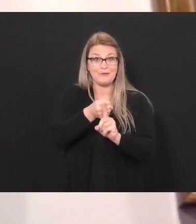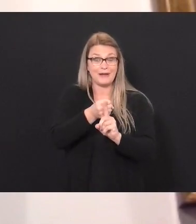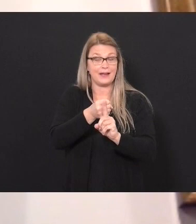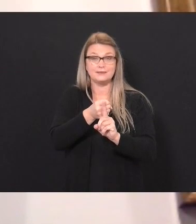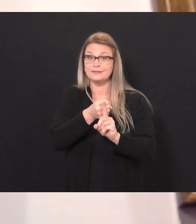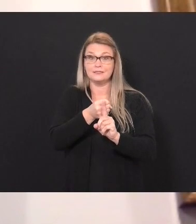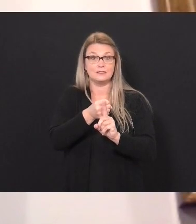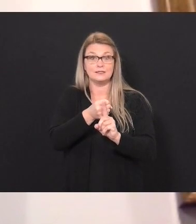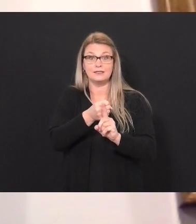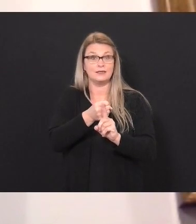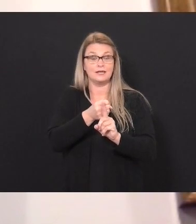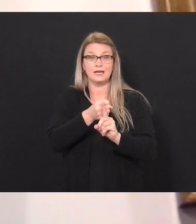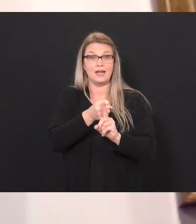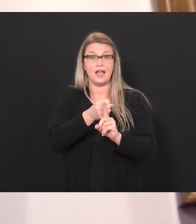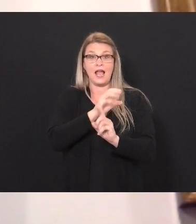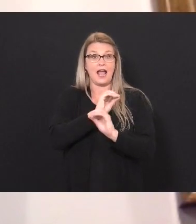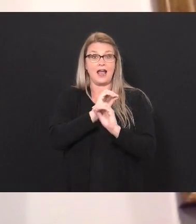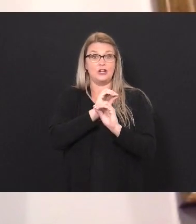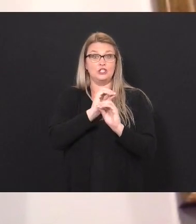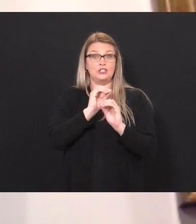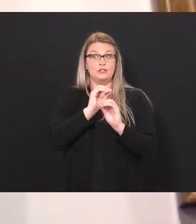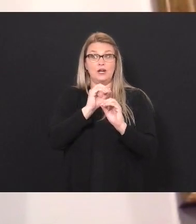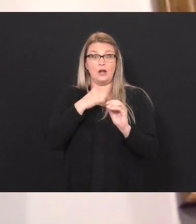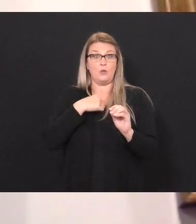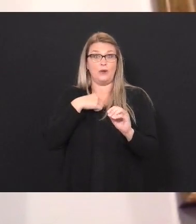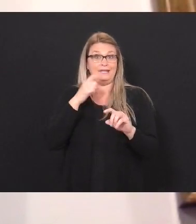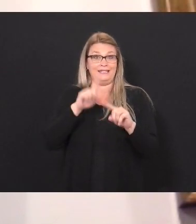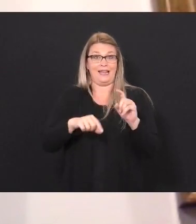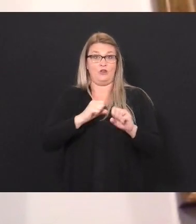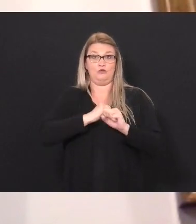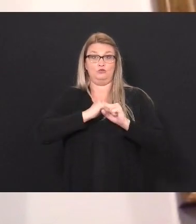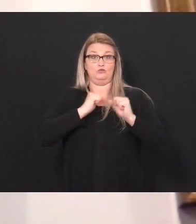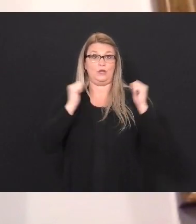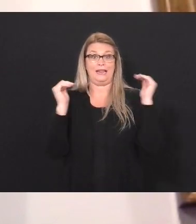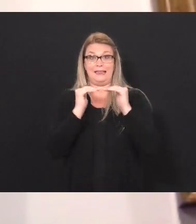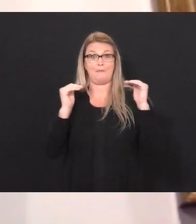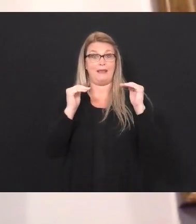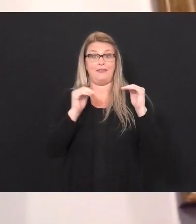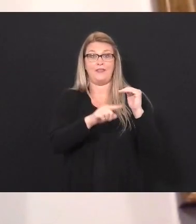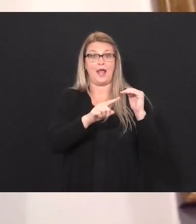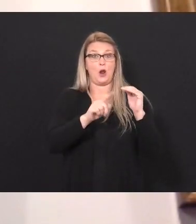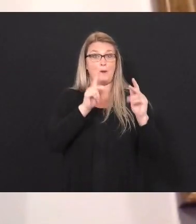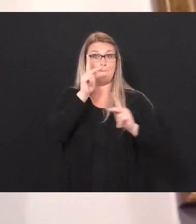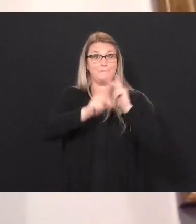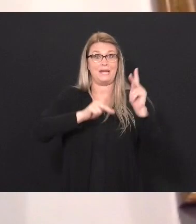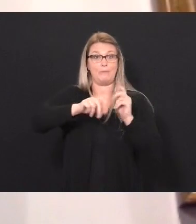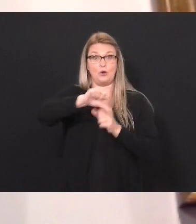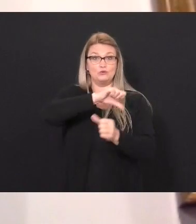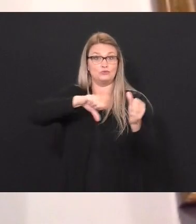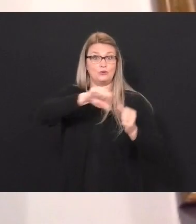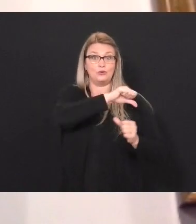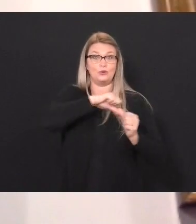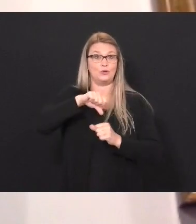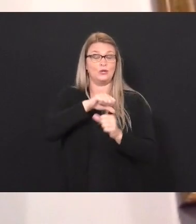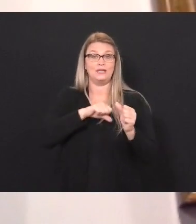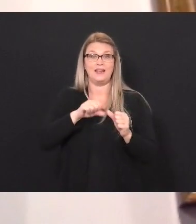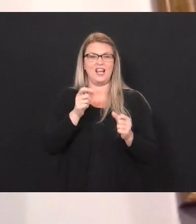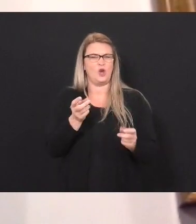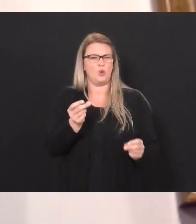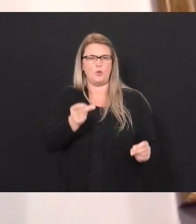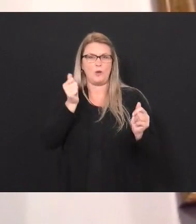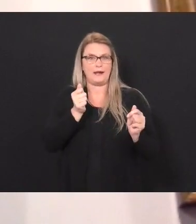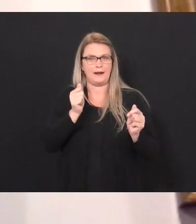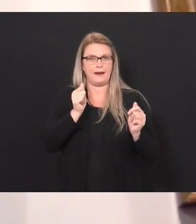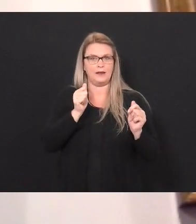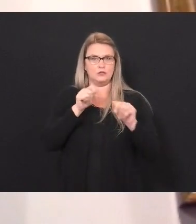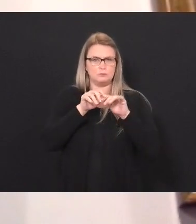no restriction in the person-to-person connection, then a whole community can get infected very quickly. And we've seen